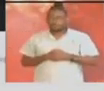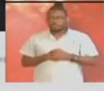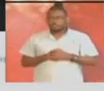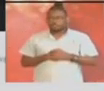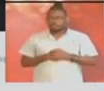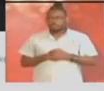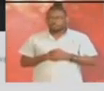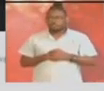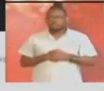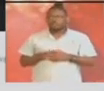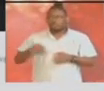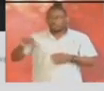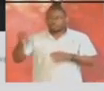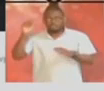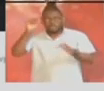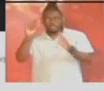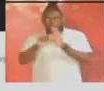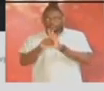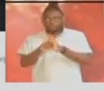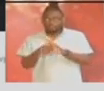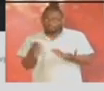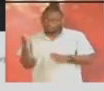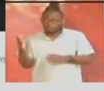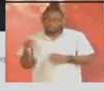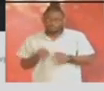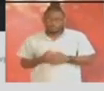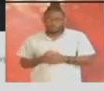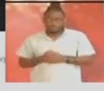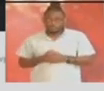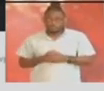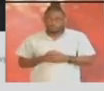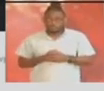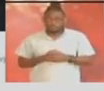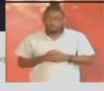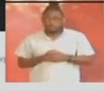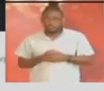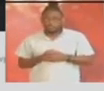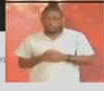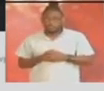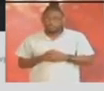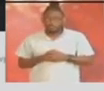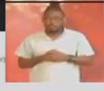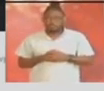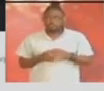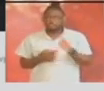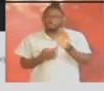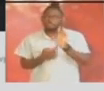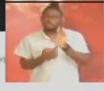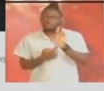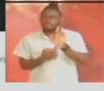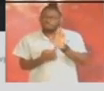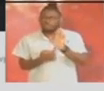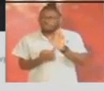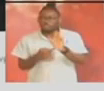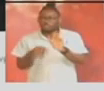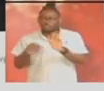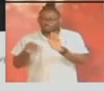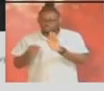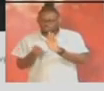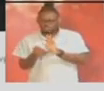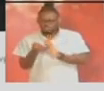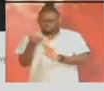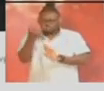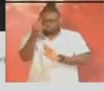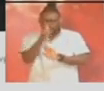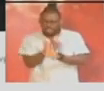please. What we also have is our typical, the epidemic curve, showing January in green, February in blue, March